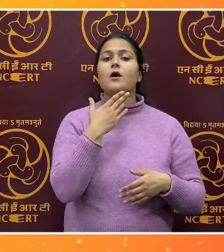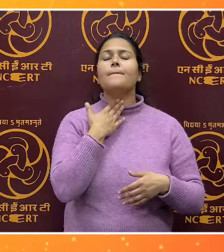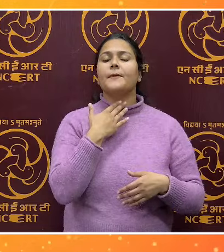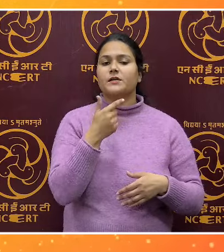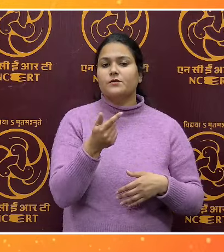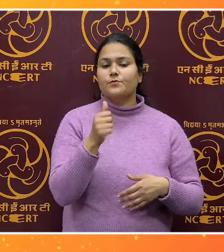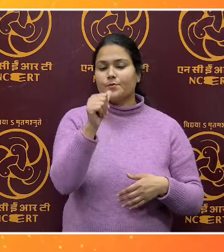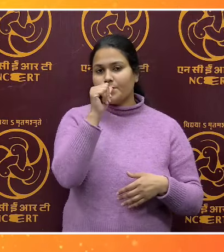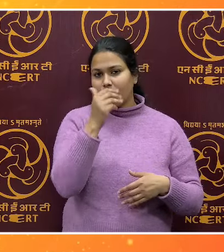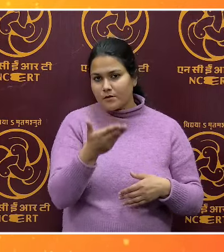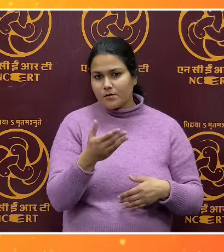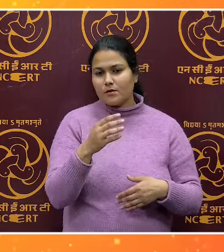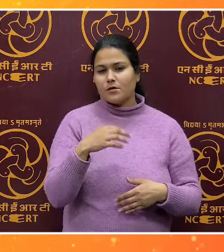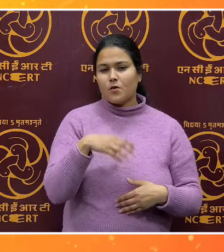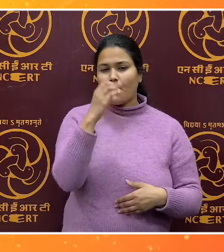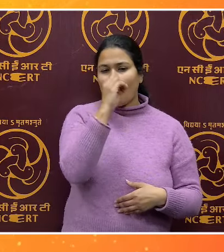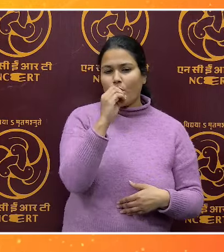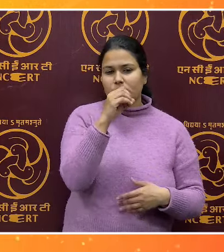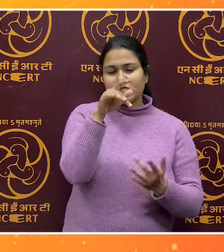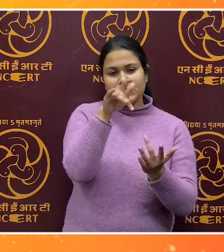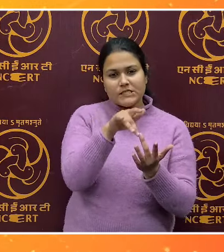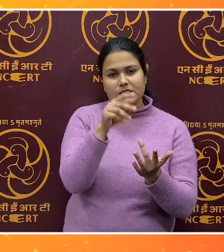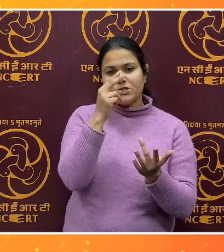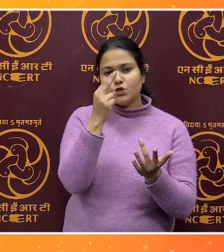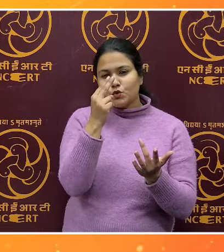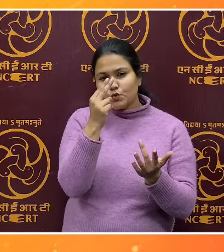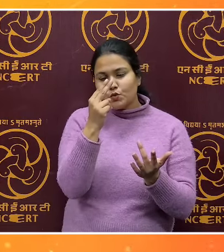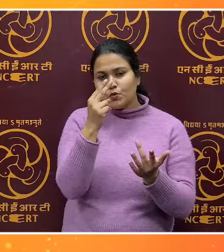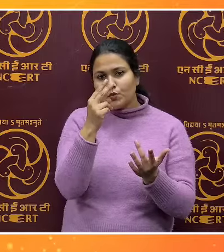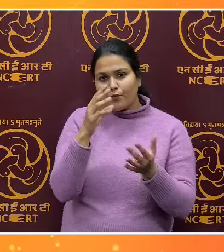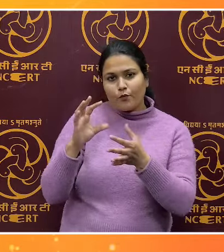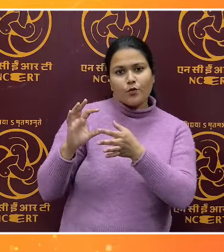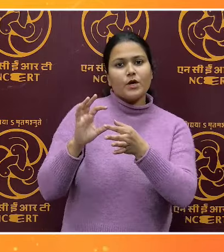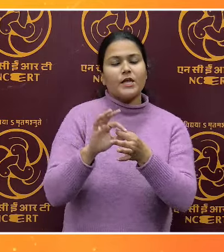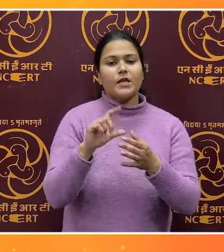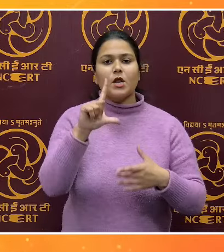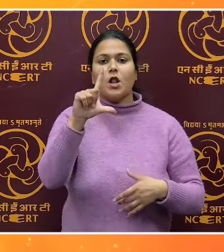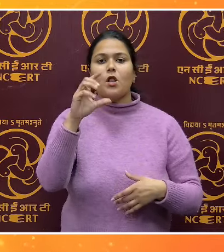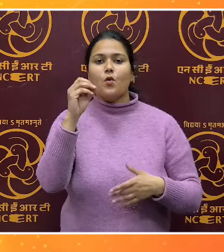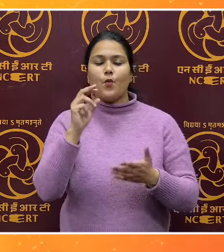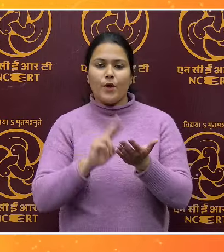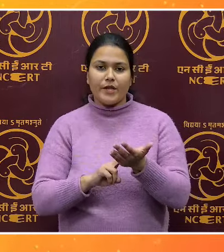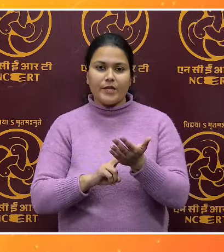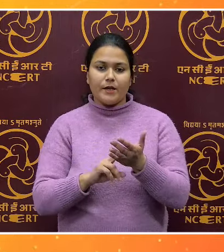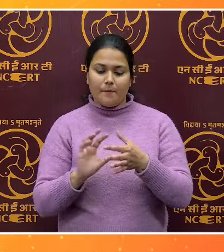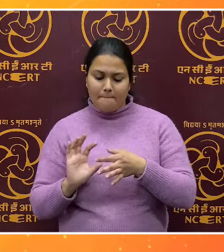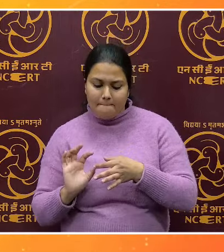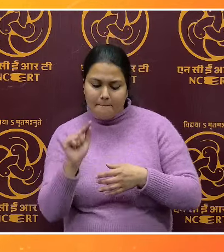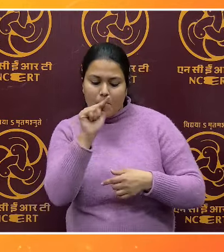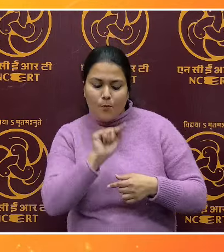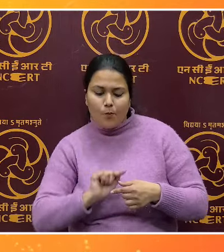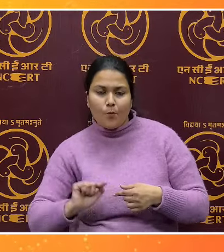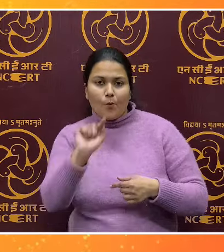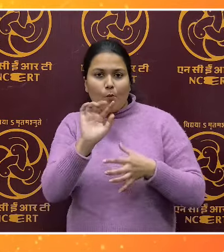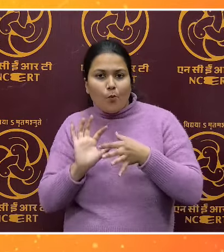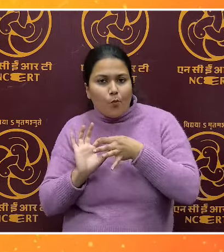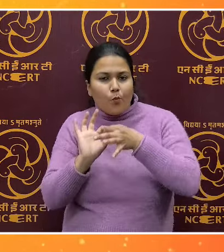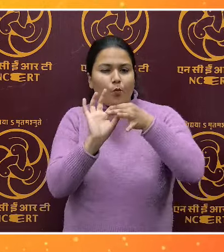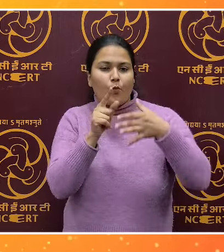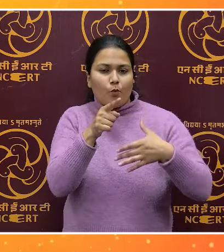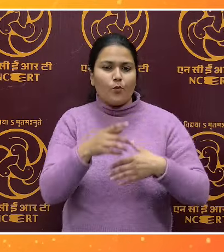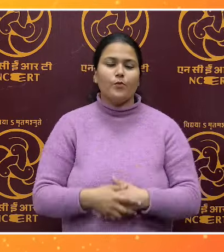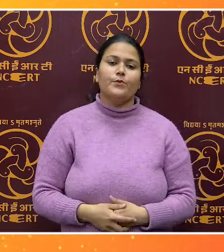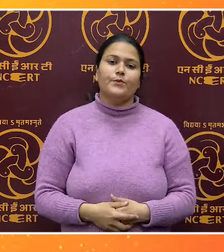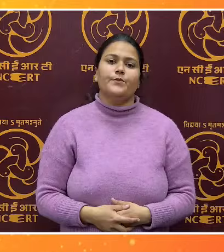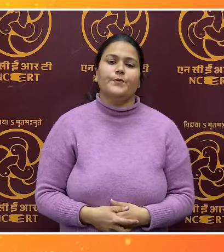oxygen and having 2 lone pair of electrons, and it can donate 1 pair of electrons